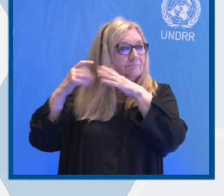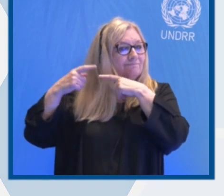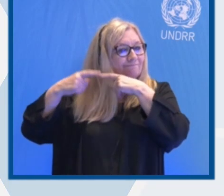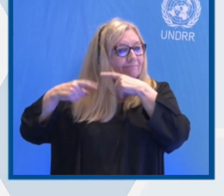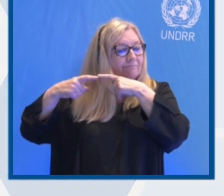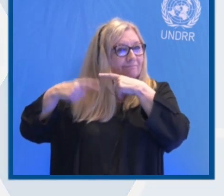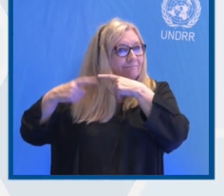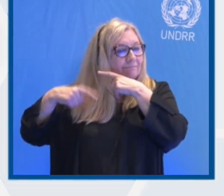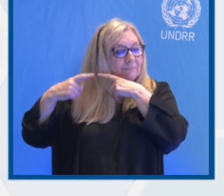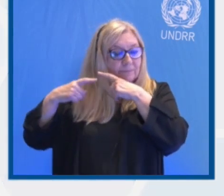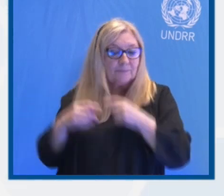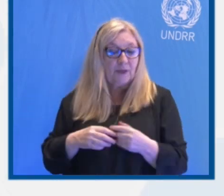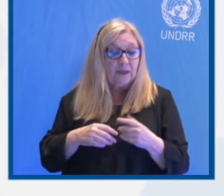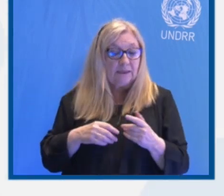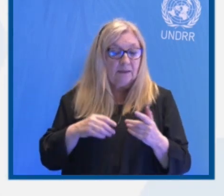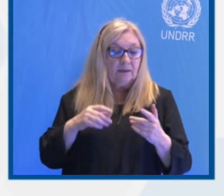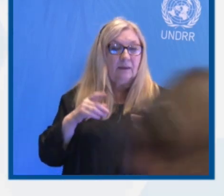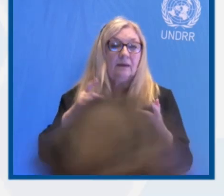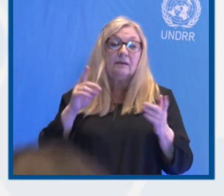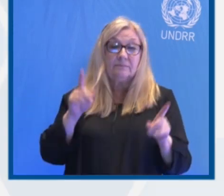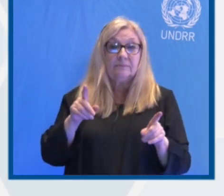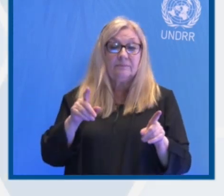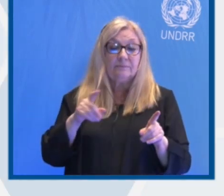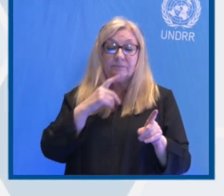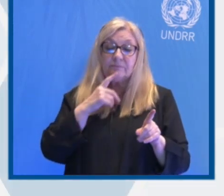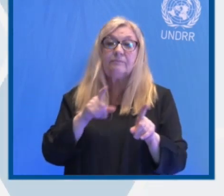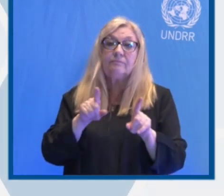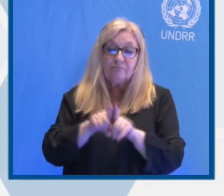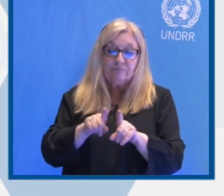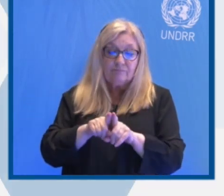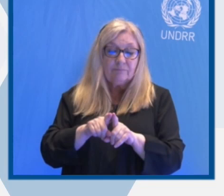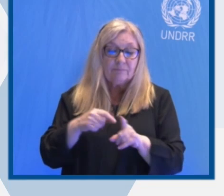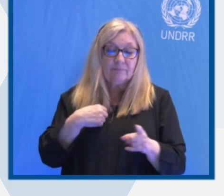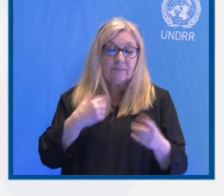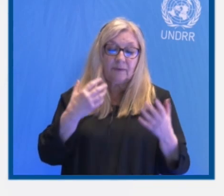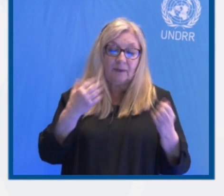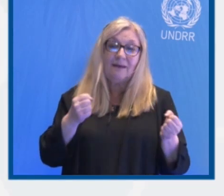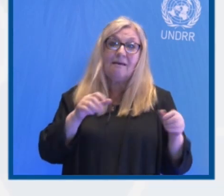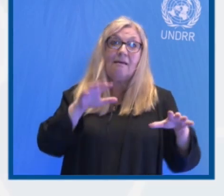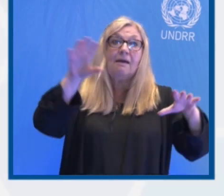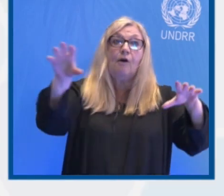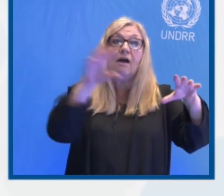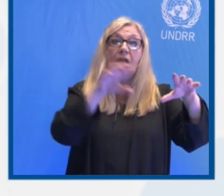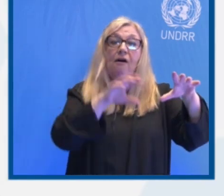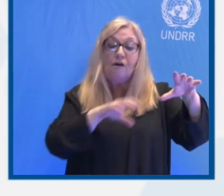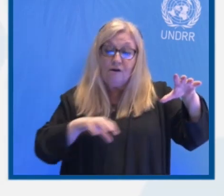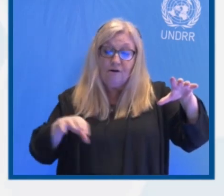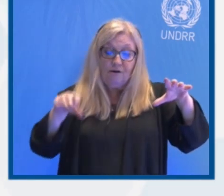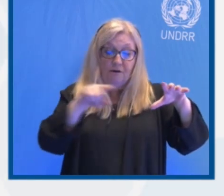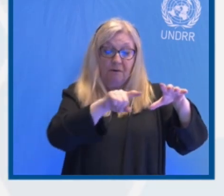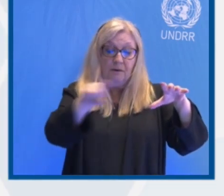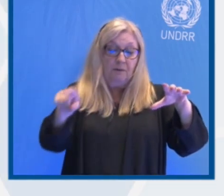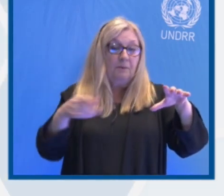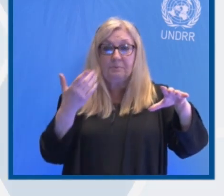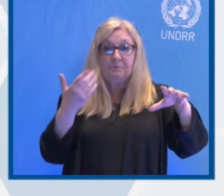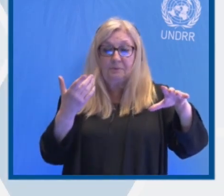have again unsafe areas. And those investments were spent